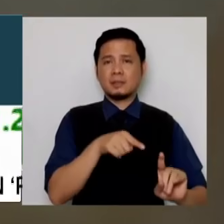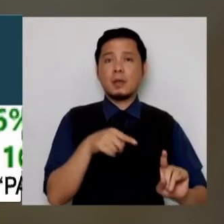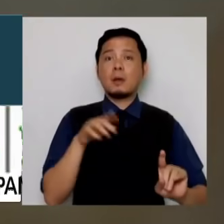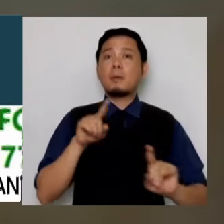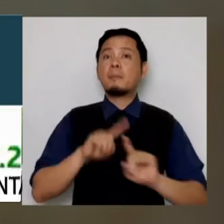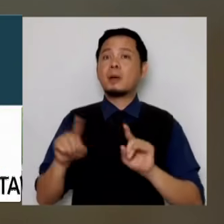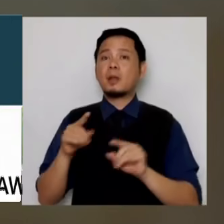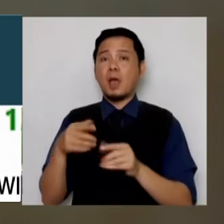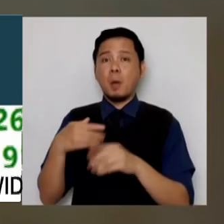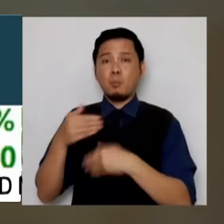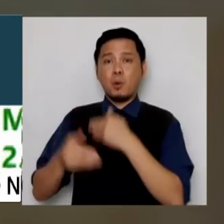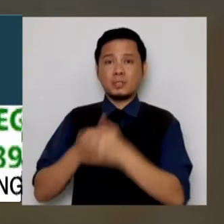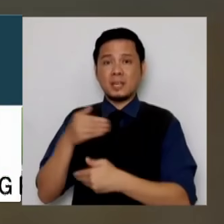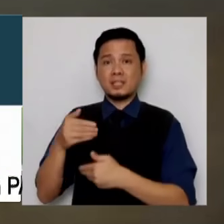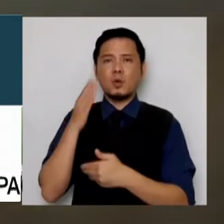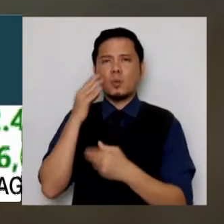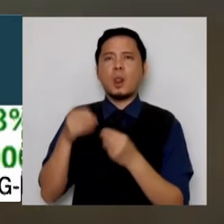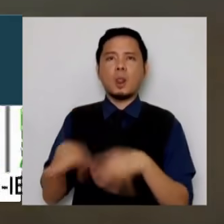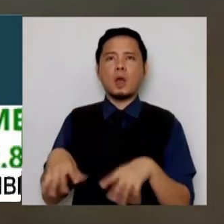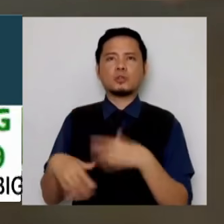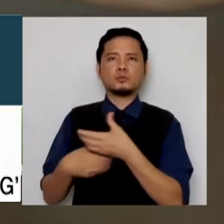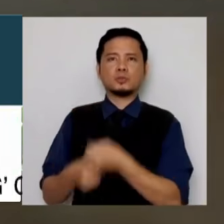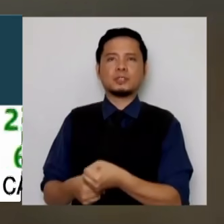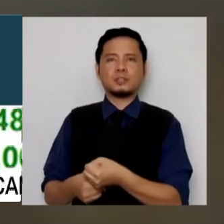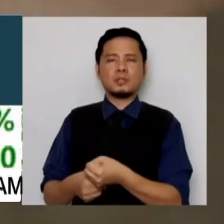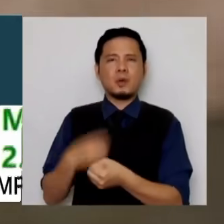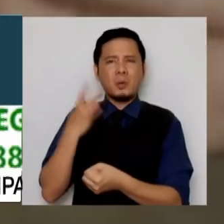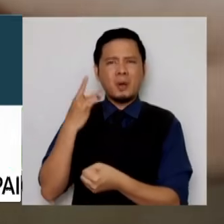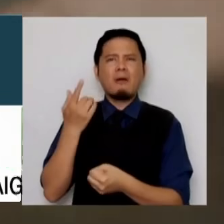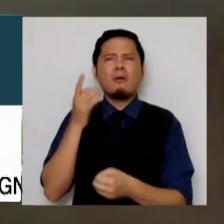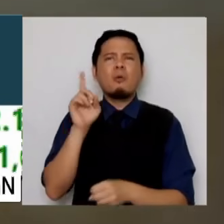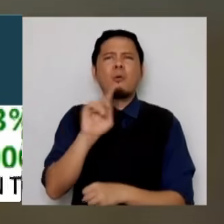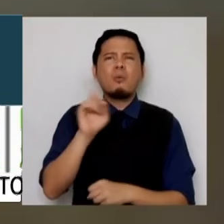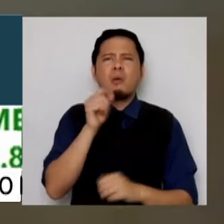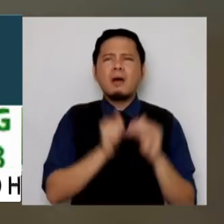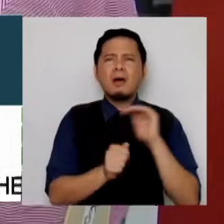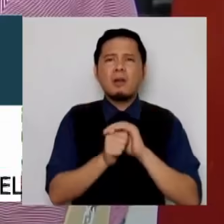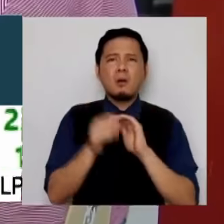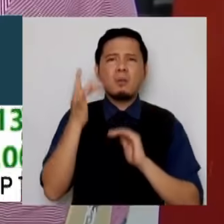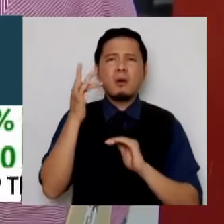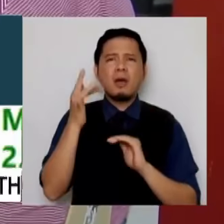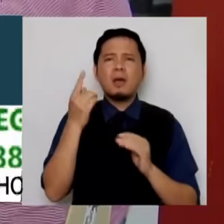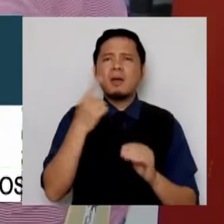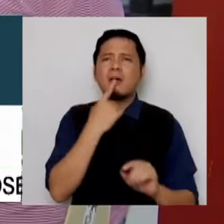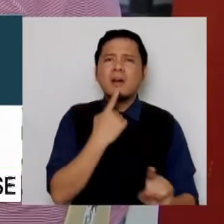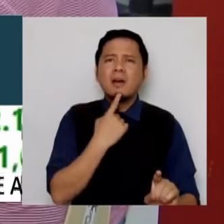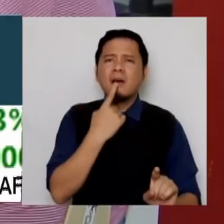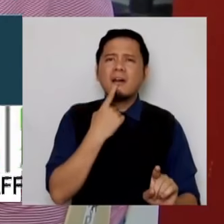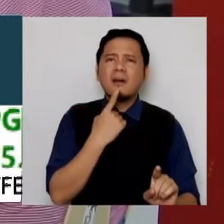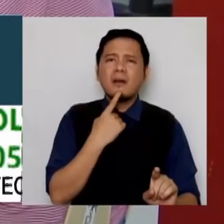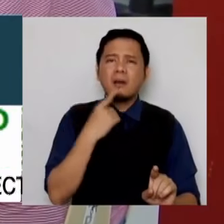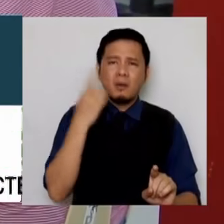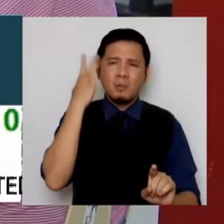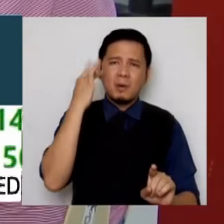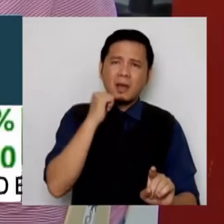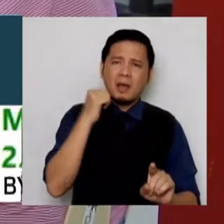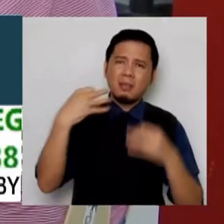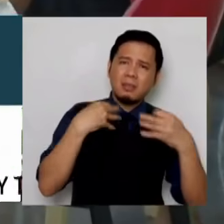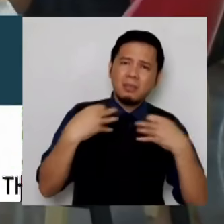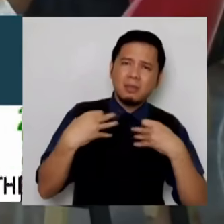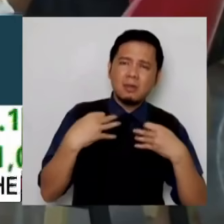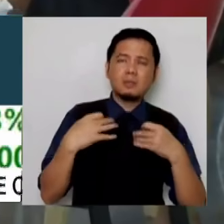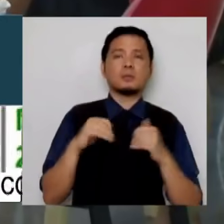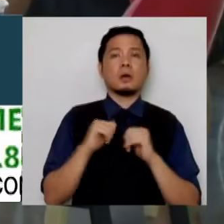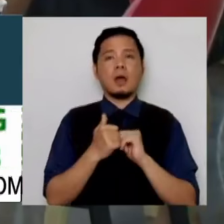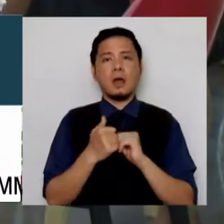proseso. Kasi ang tatanong ng tao, ano bang tinatago ninyo? Bakit kayo hindi maging transparent, di ba? How do we build confidence? How do